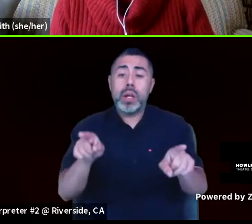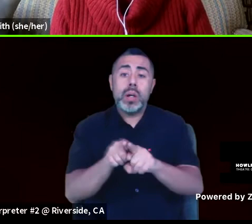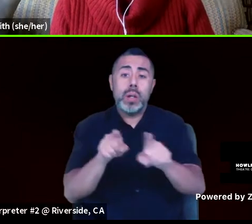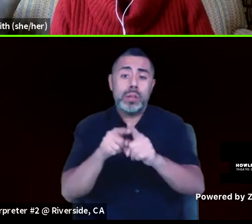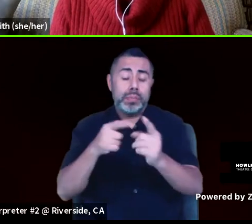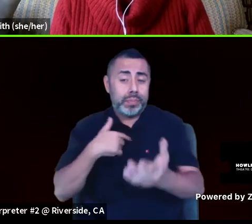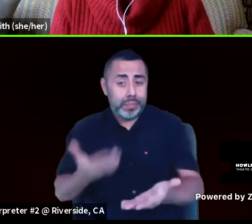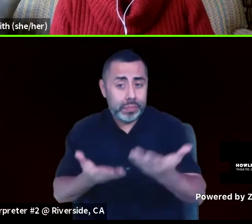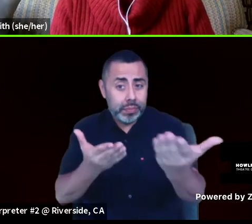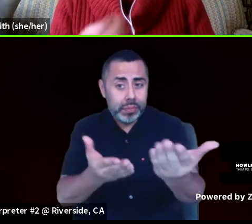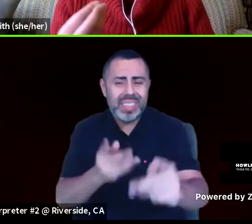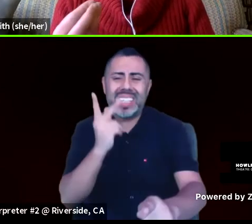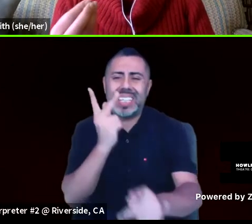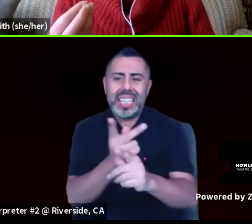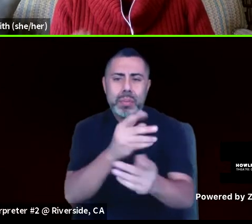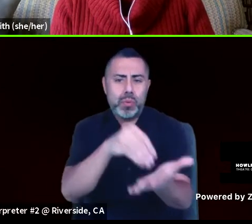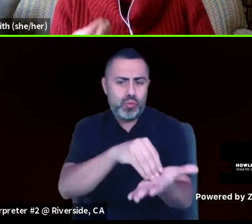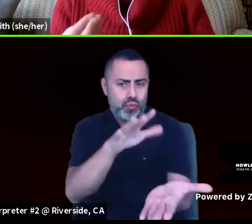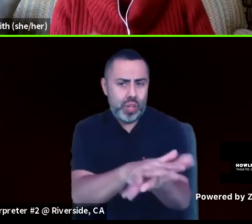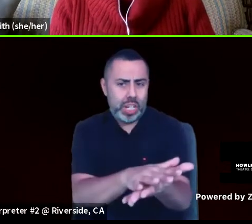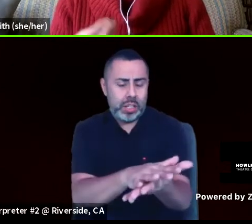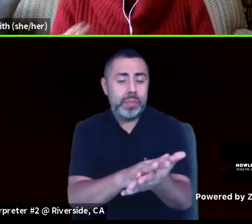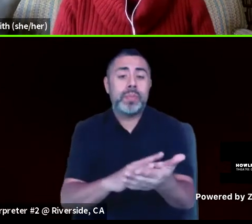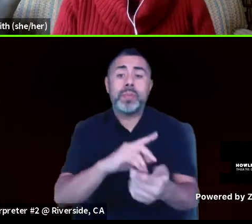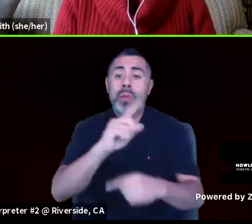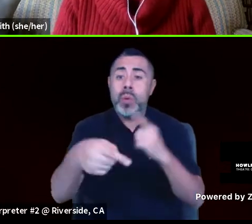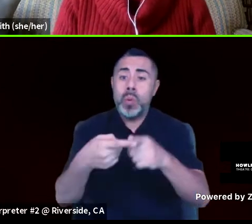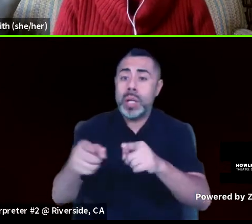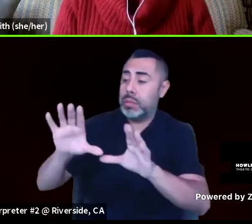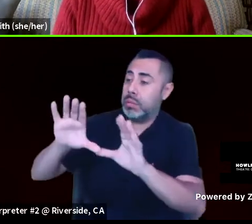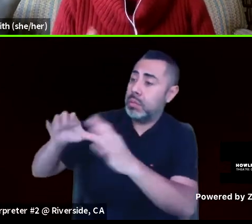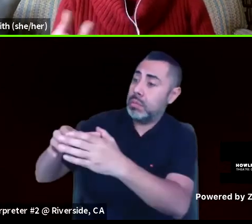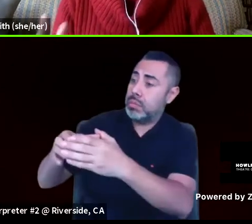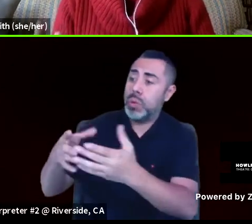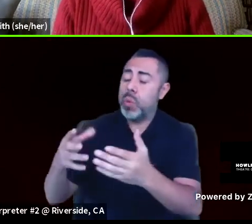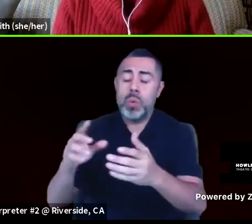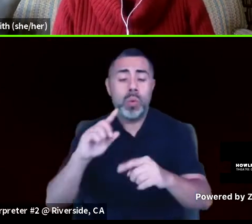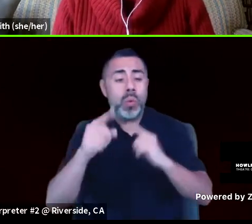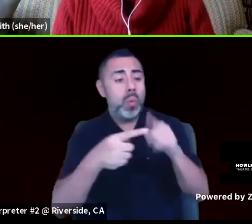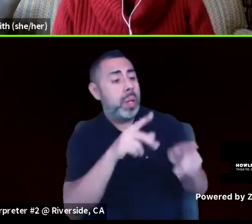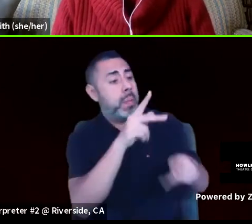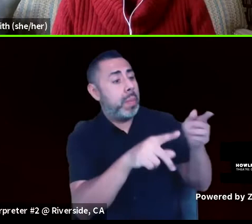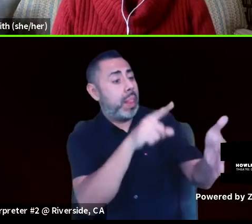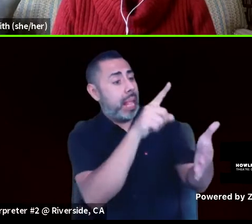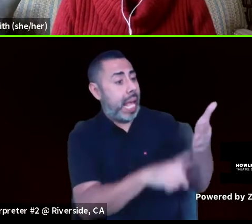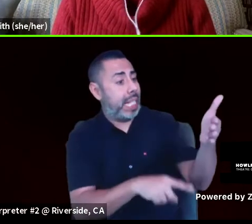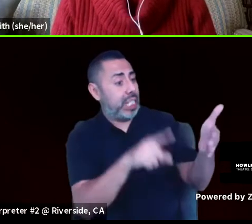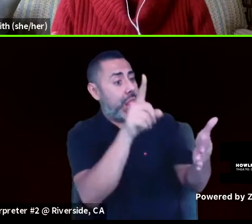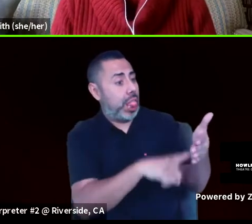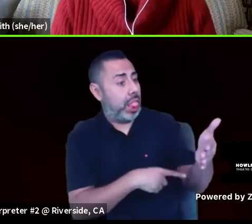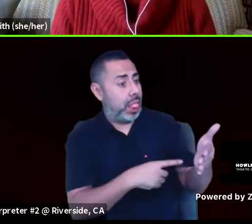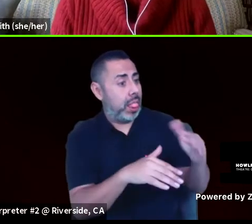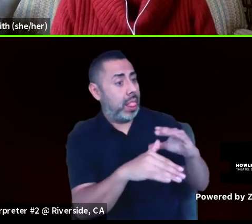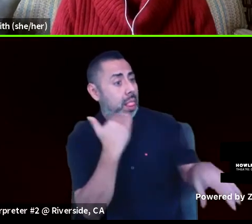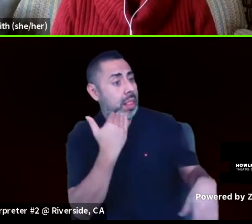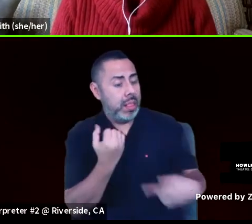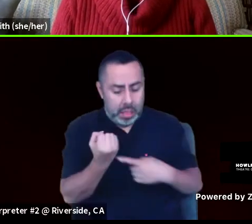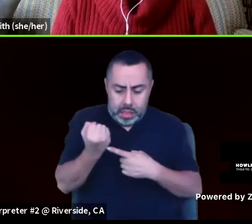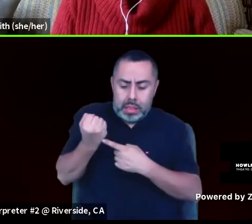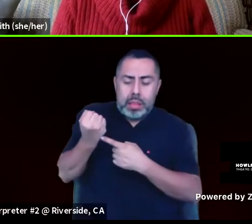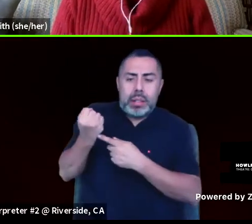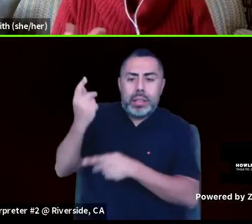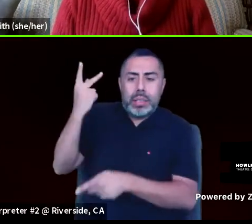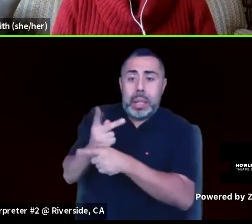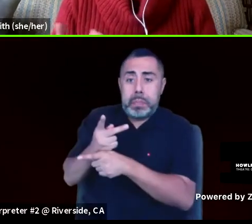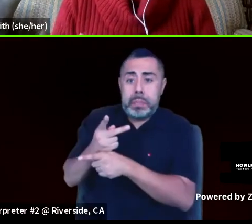of when entities or people cancel on you, keeping that email, or even text as